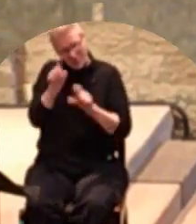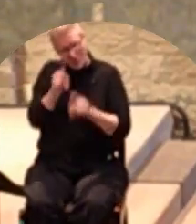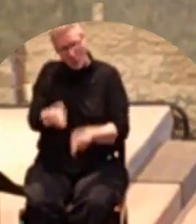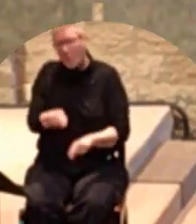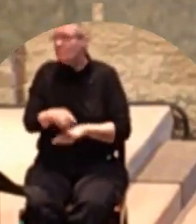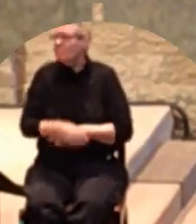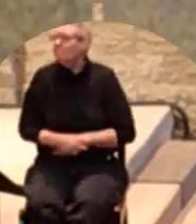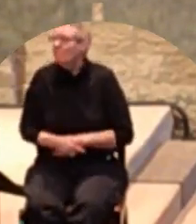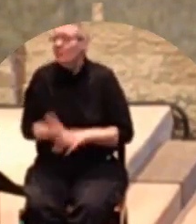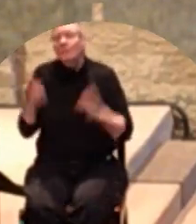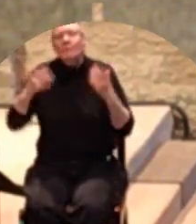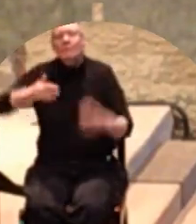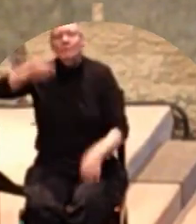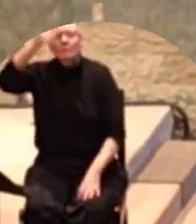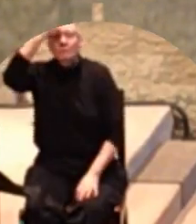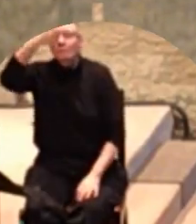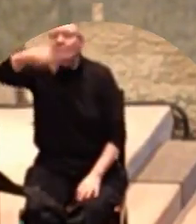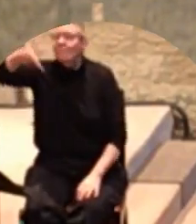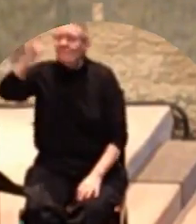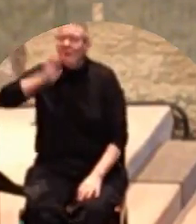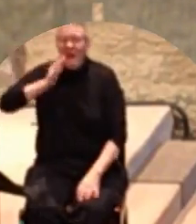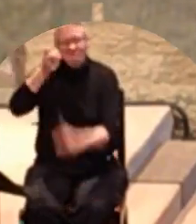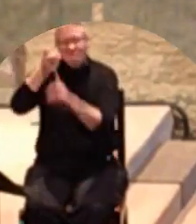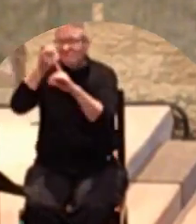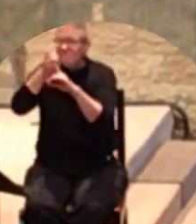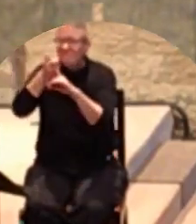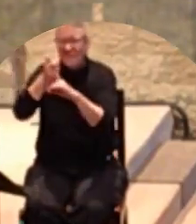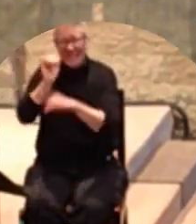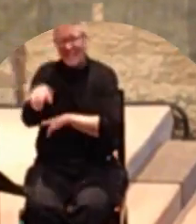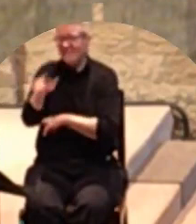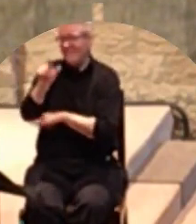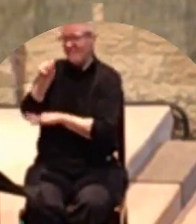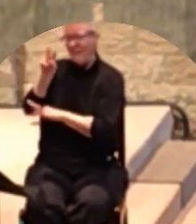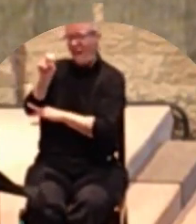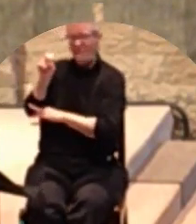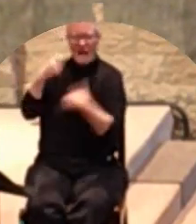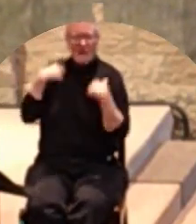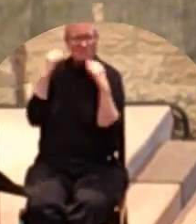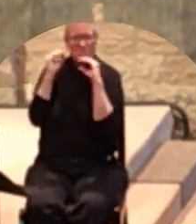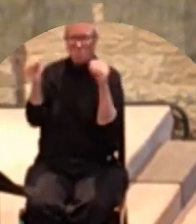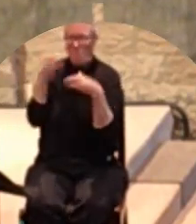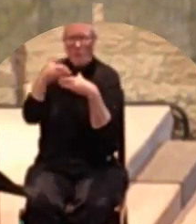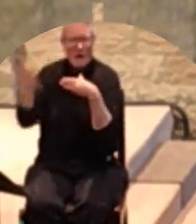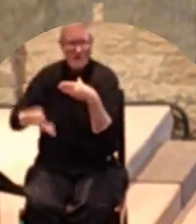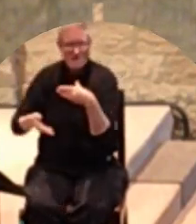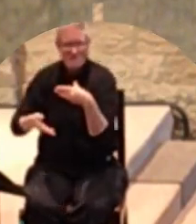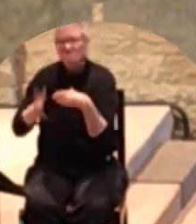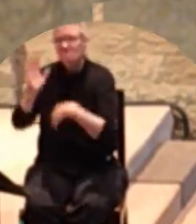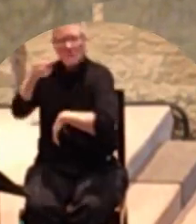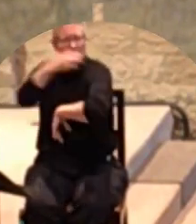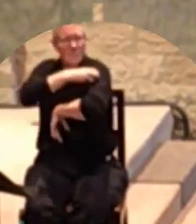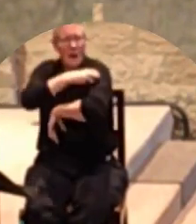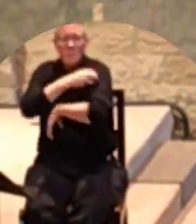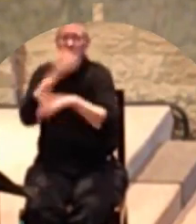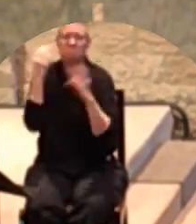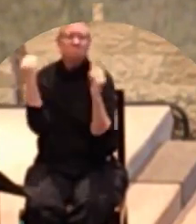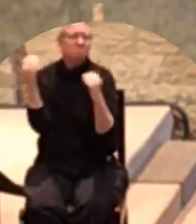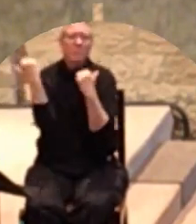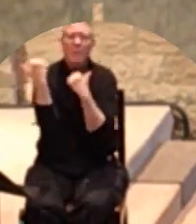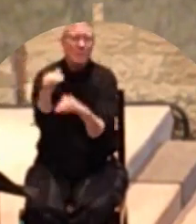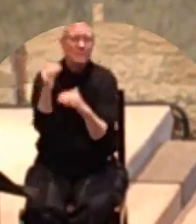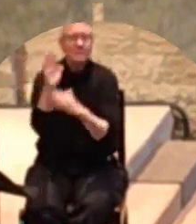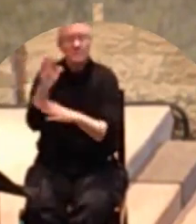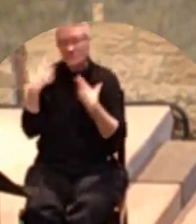We know that God is a love that has no end and a power that knows no bounds. God's healing power